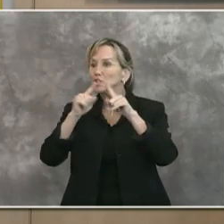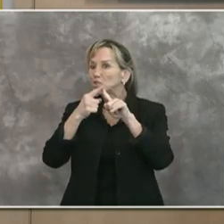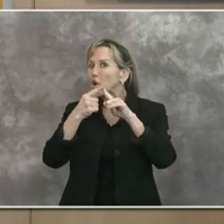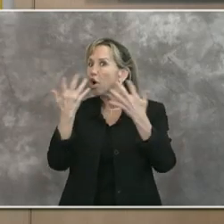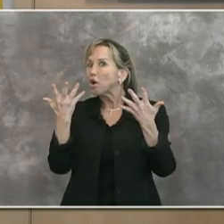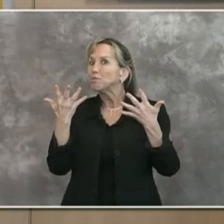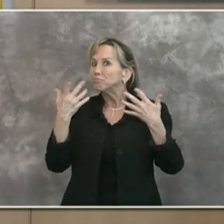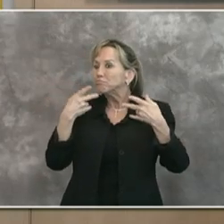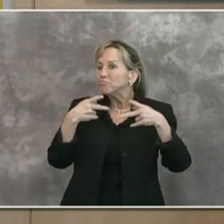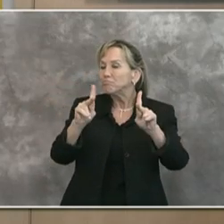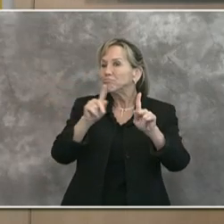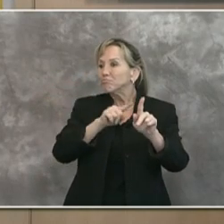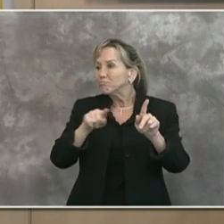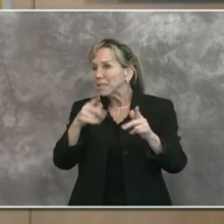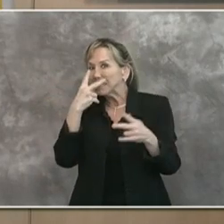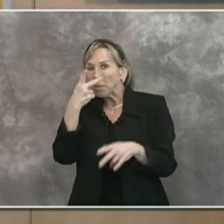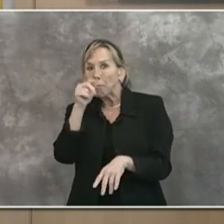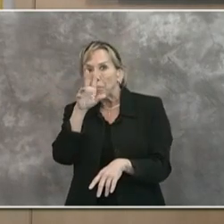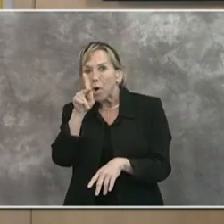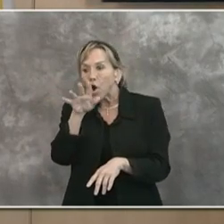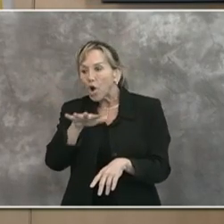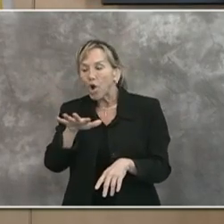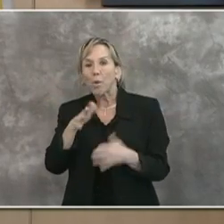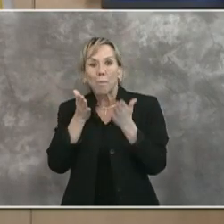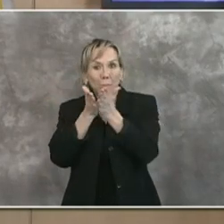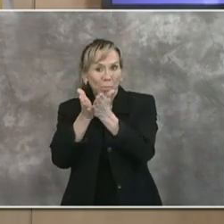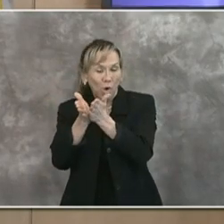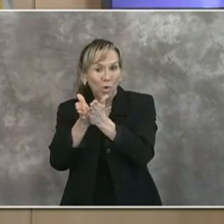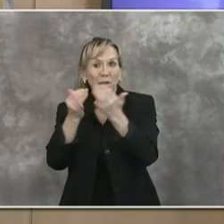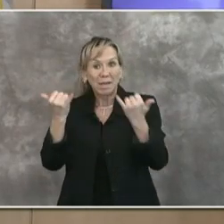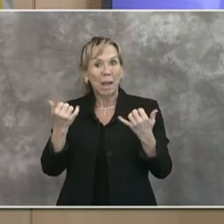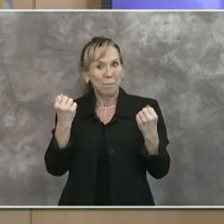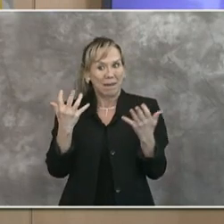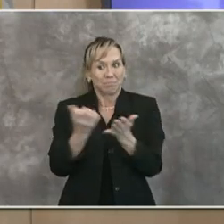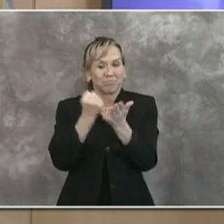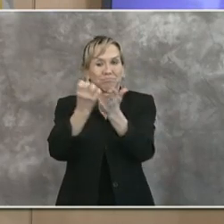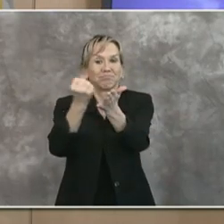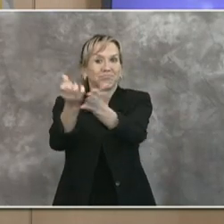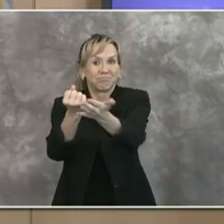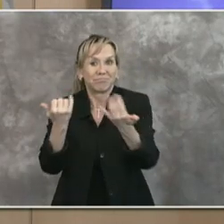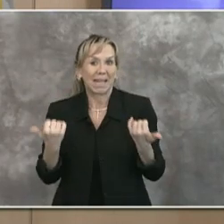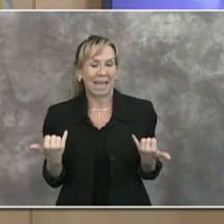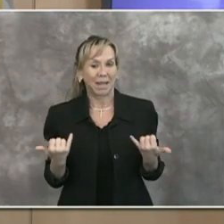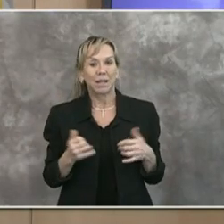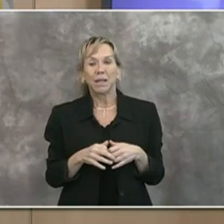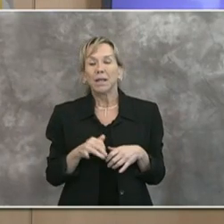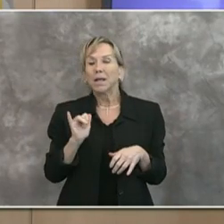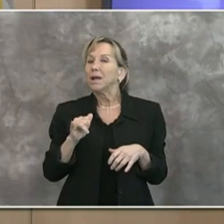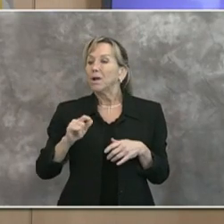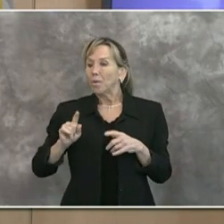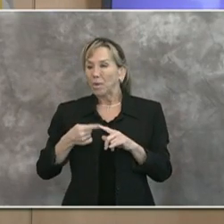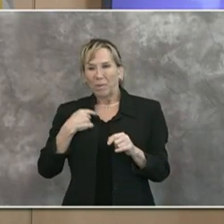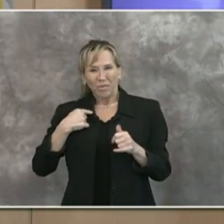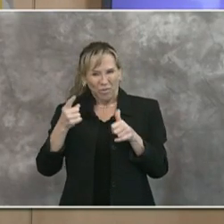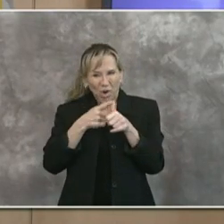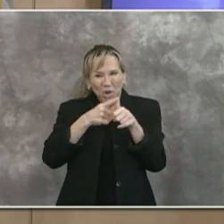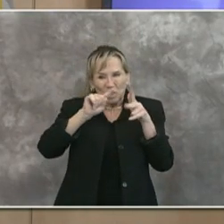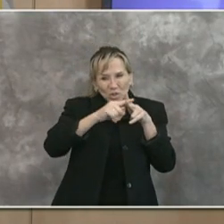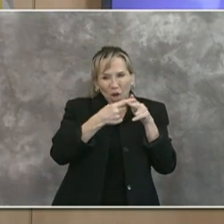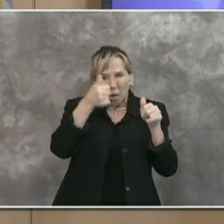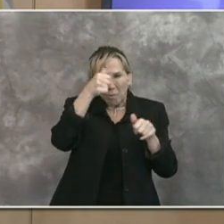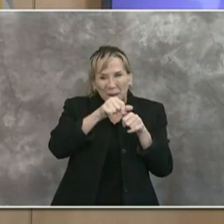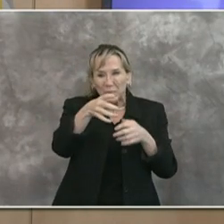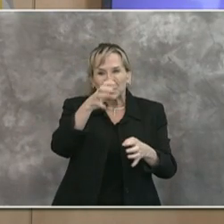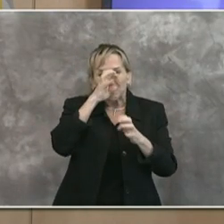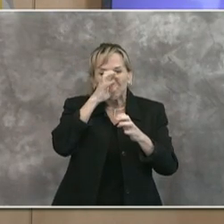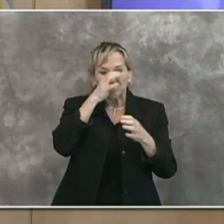around parks and boating and some outdoor recreational opportunities. From the beginning of this, we've said as we come out of this, it will be very